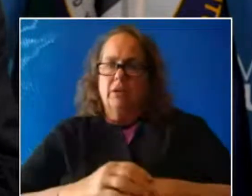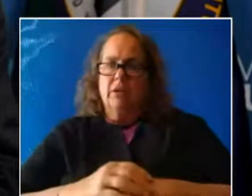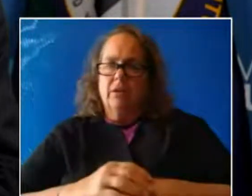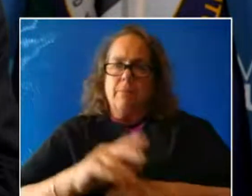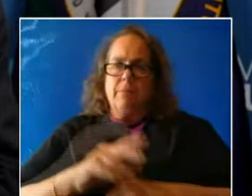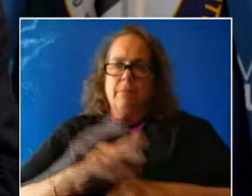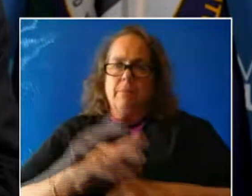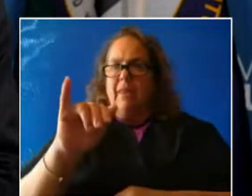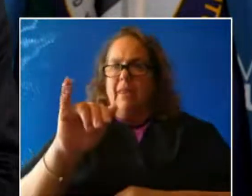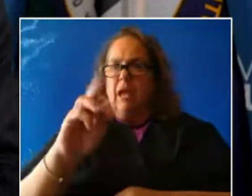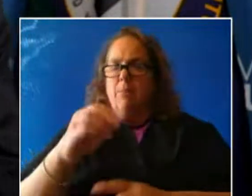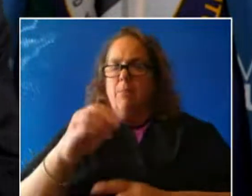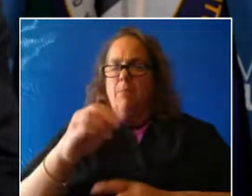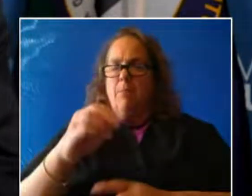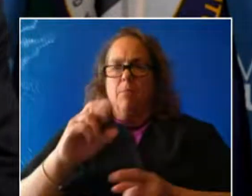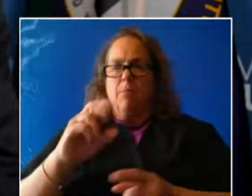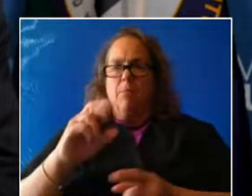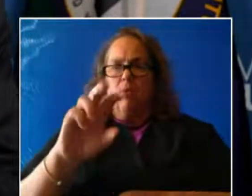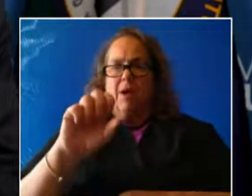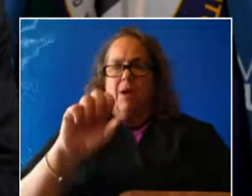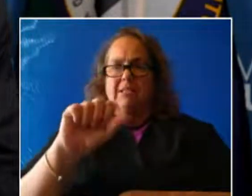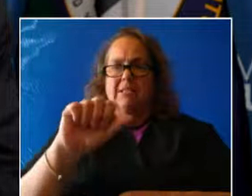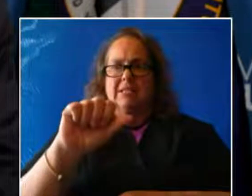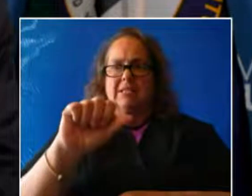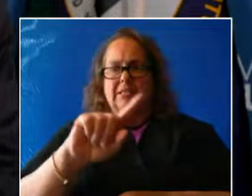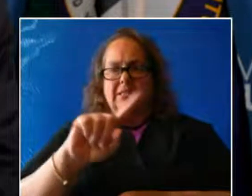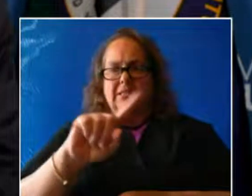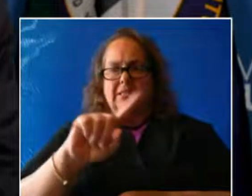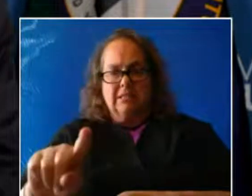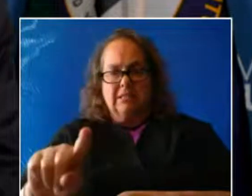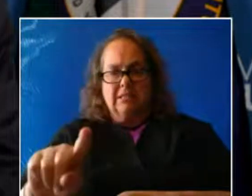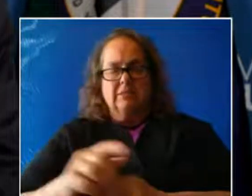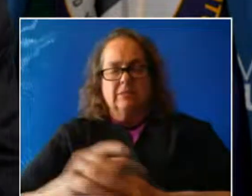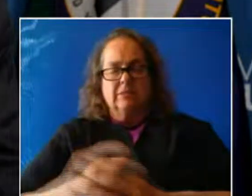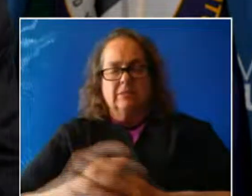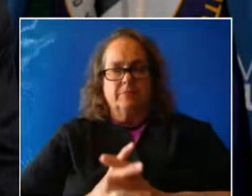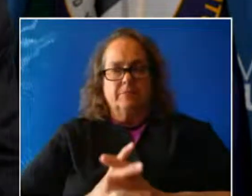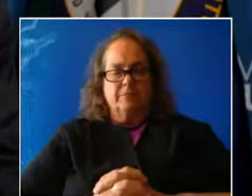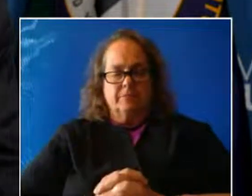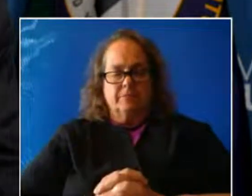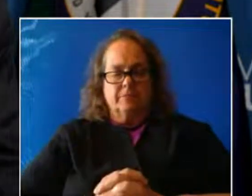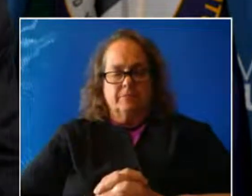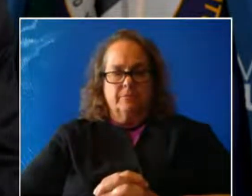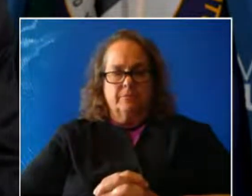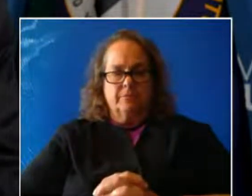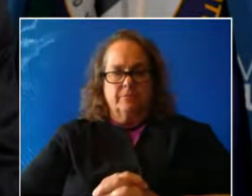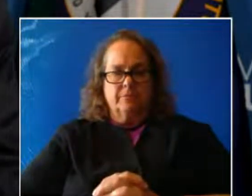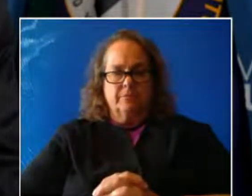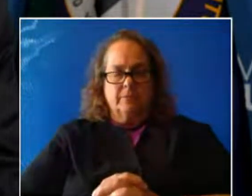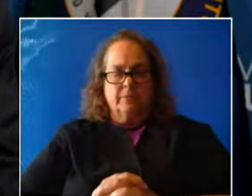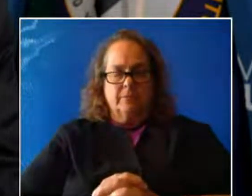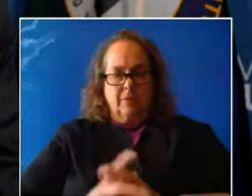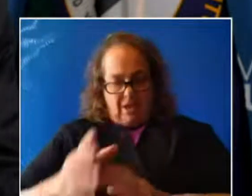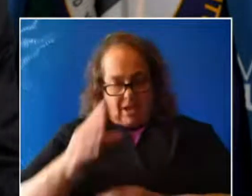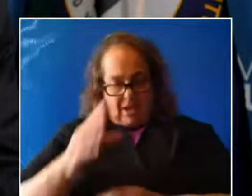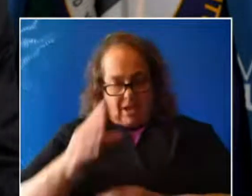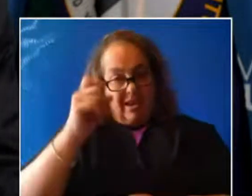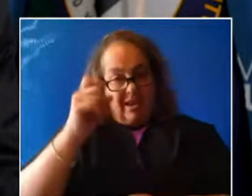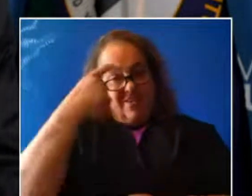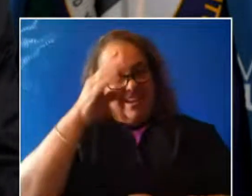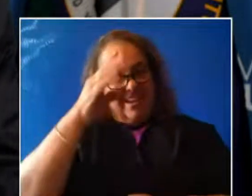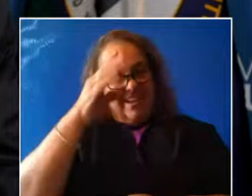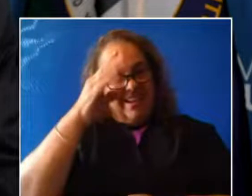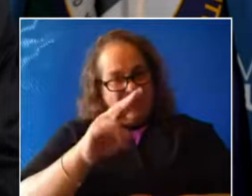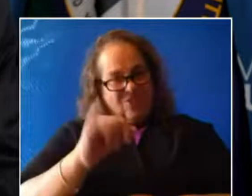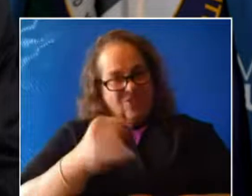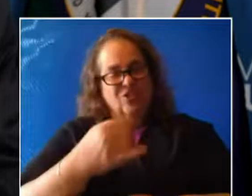WSAZ. Hi, Governor. Hi, Virginia. Good afternoon. I